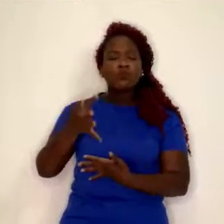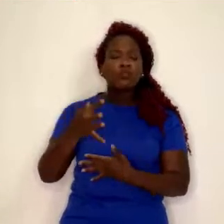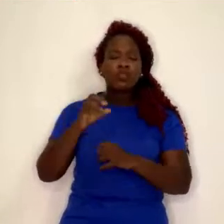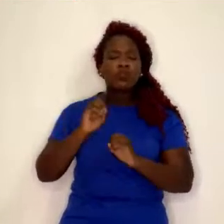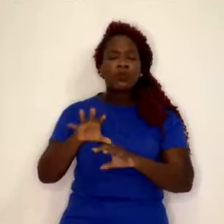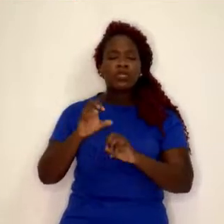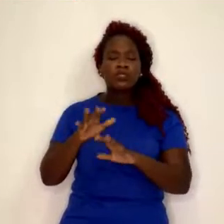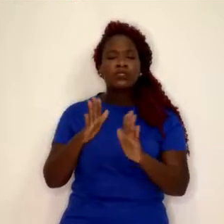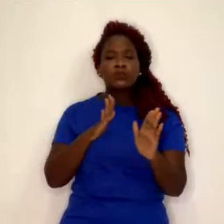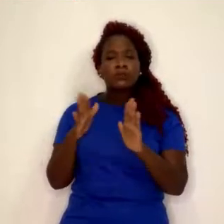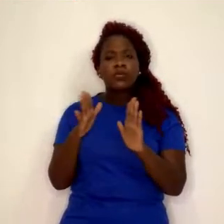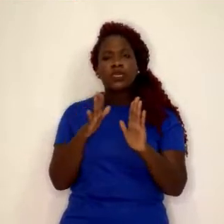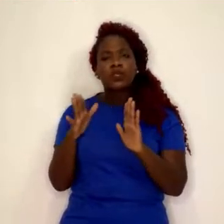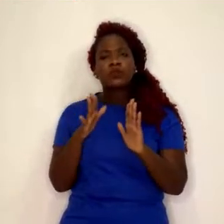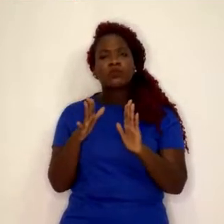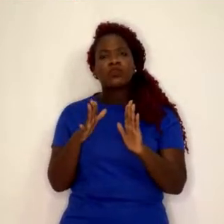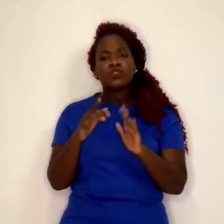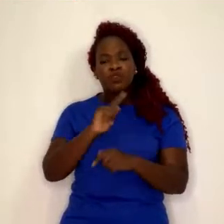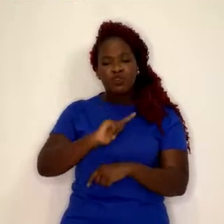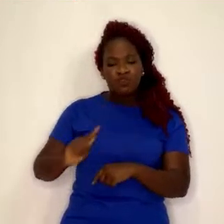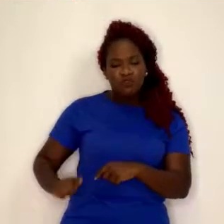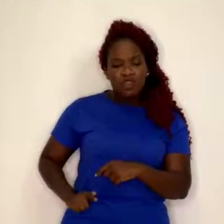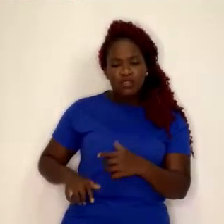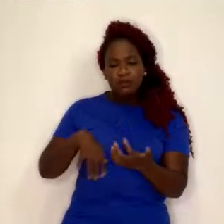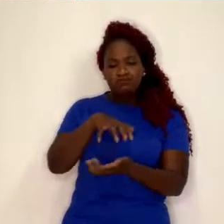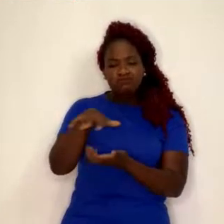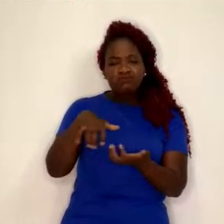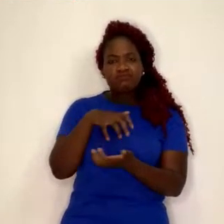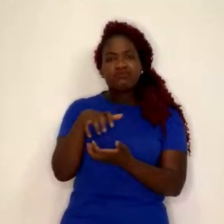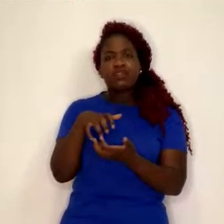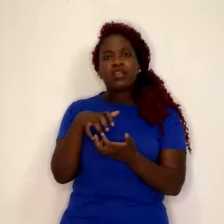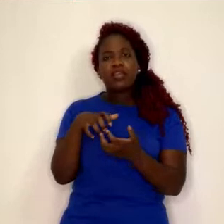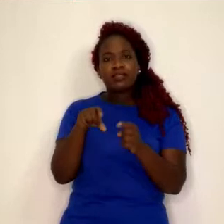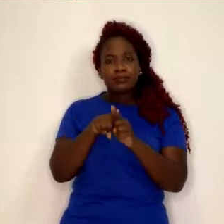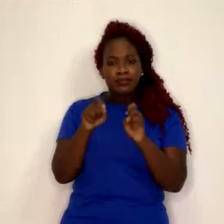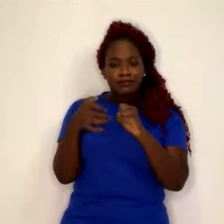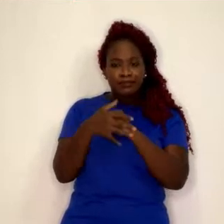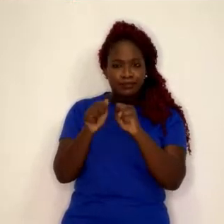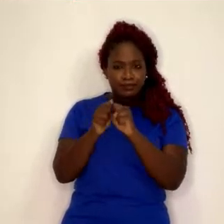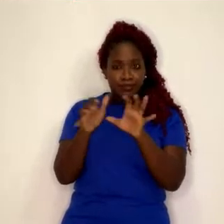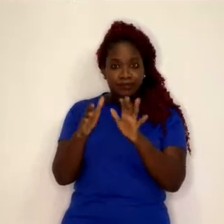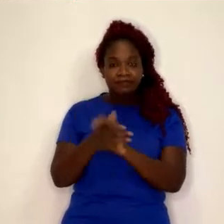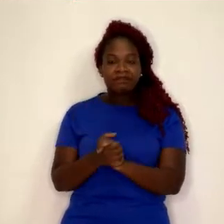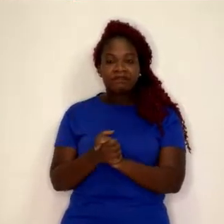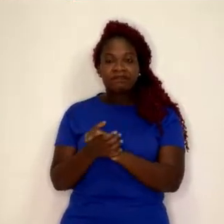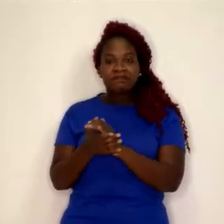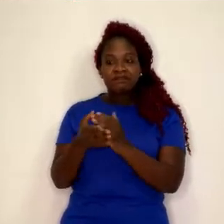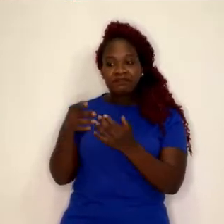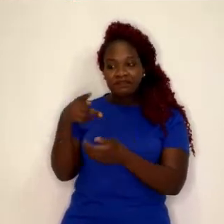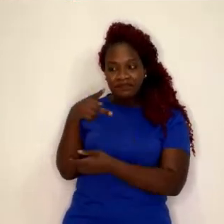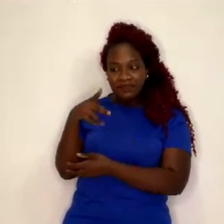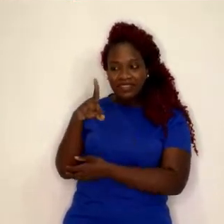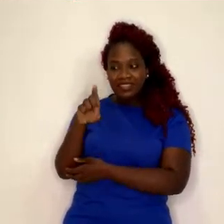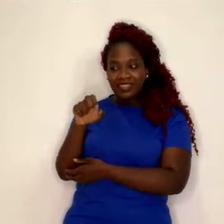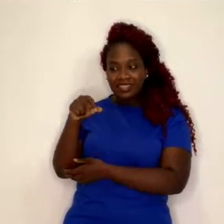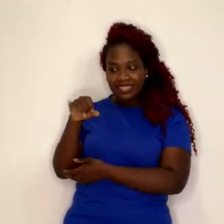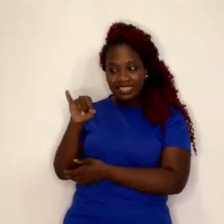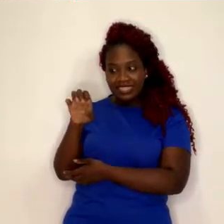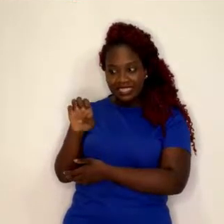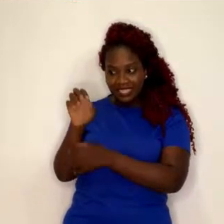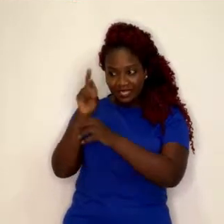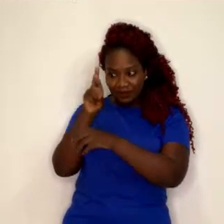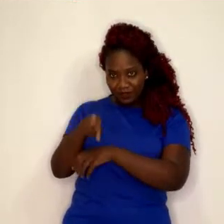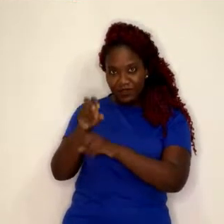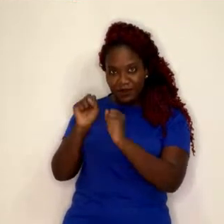the future of education as we look at the current crisis in Brazil?